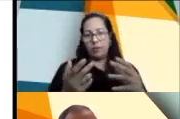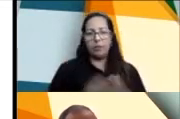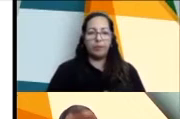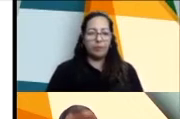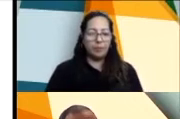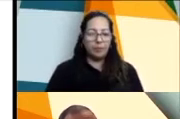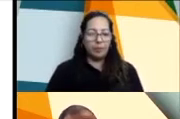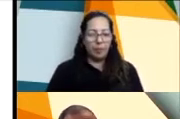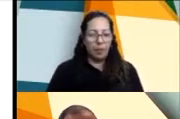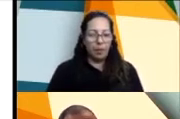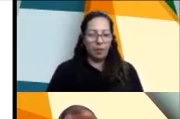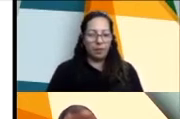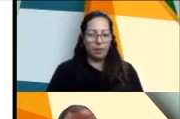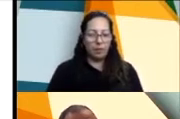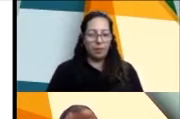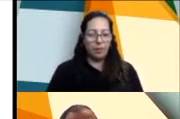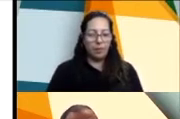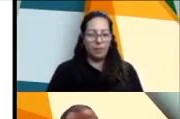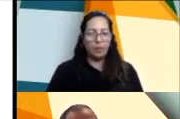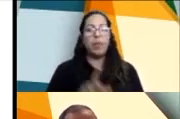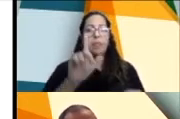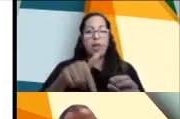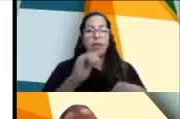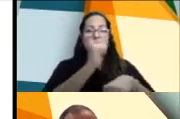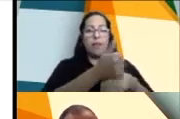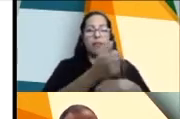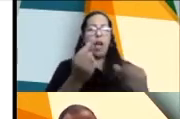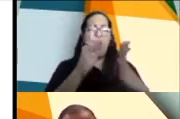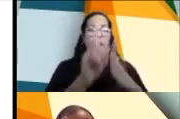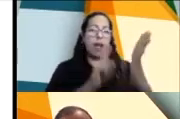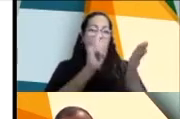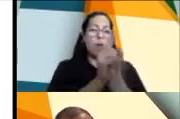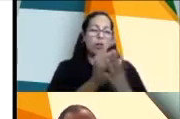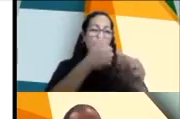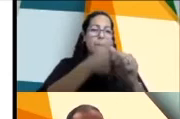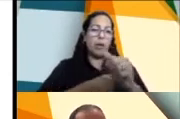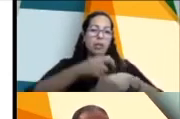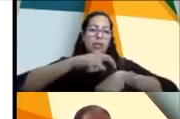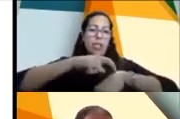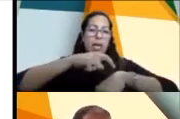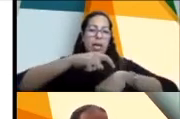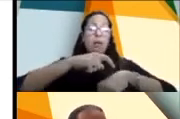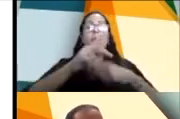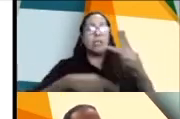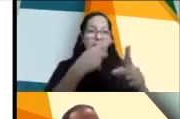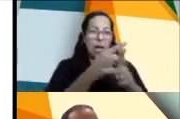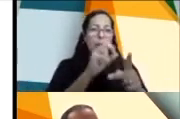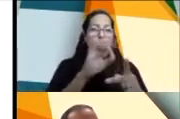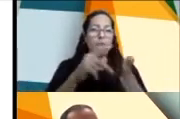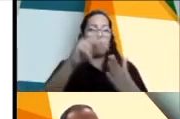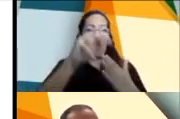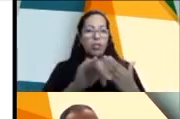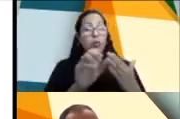then establish how many hours per type of project or per program